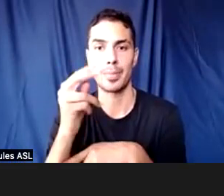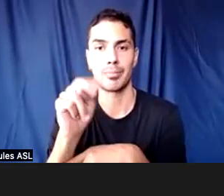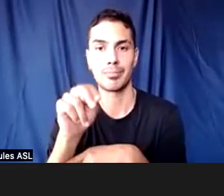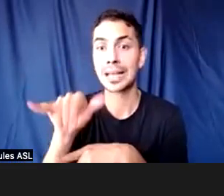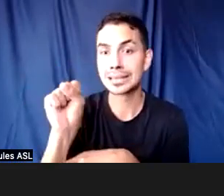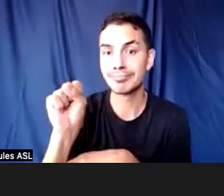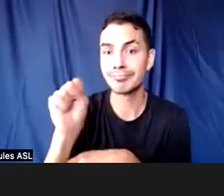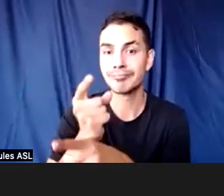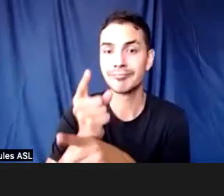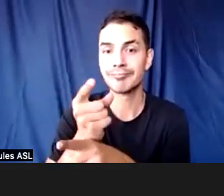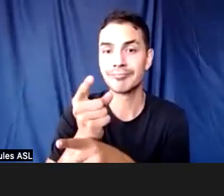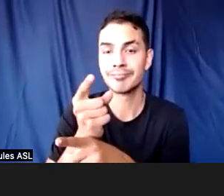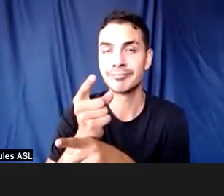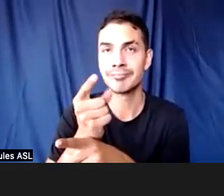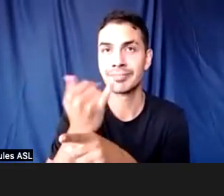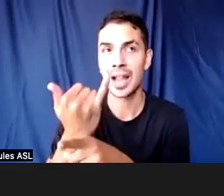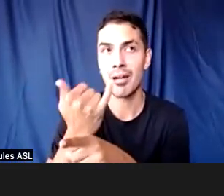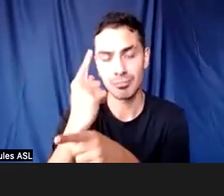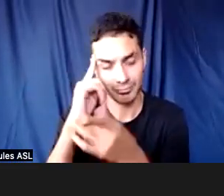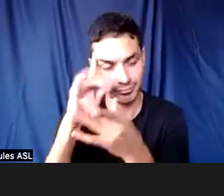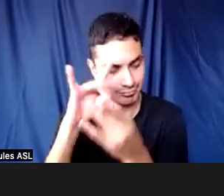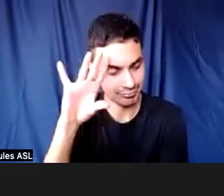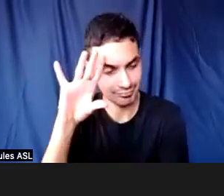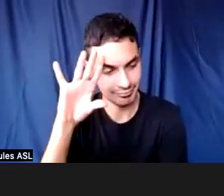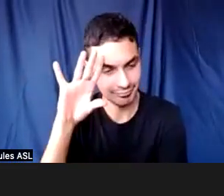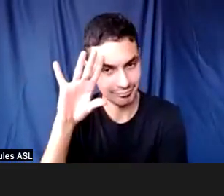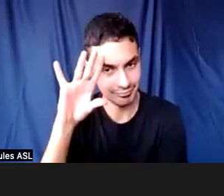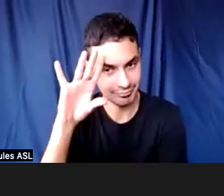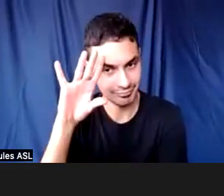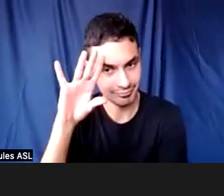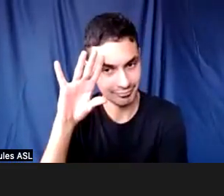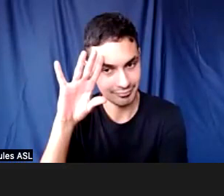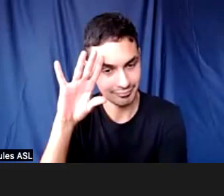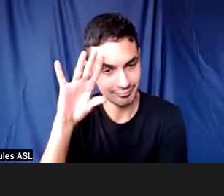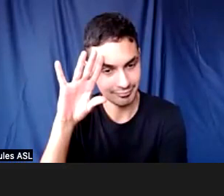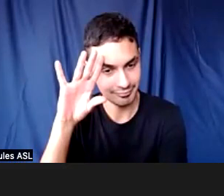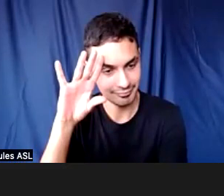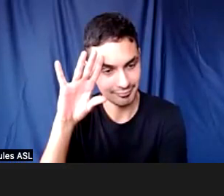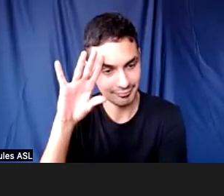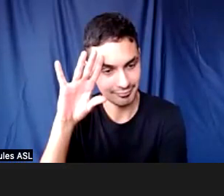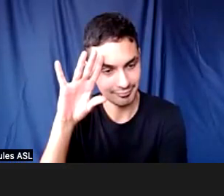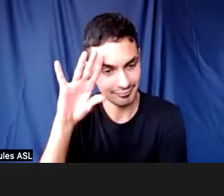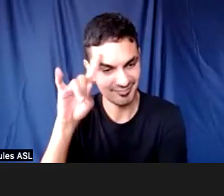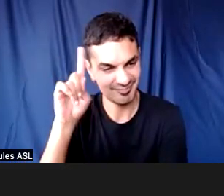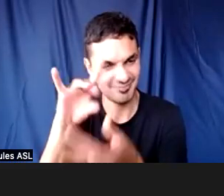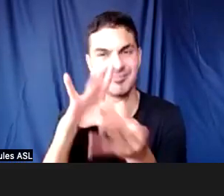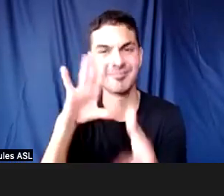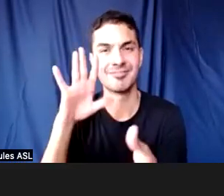I don't know, I'll probably think of it. But let me get back to the PowerPoint.